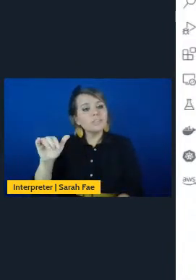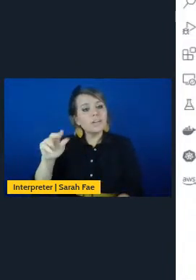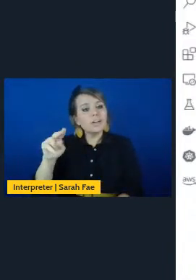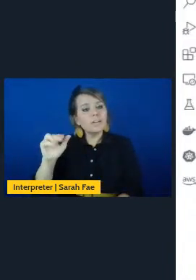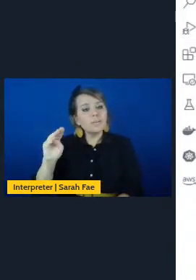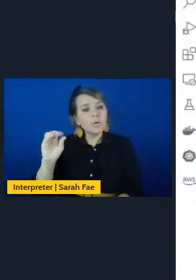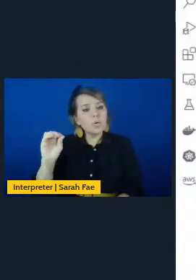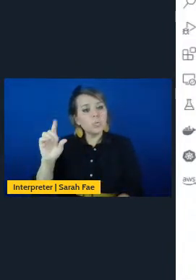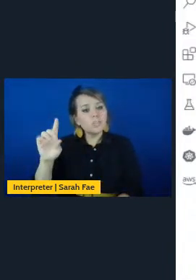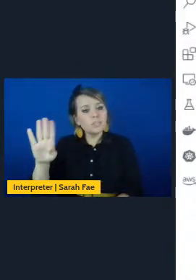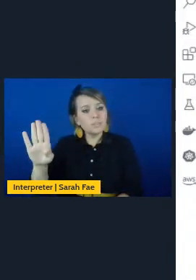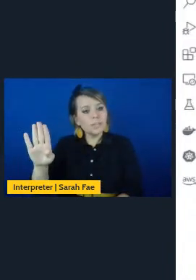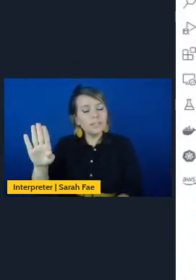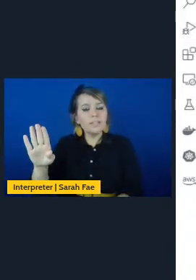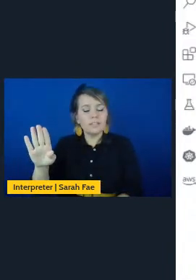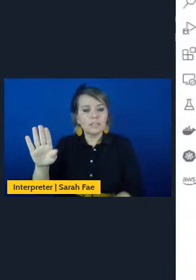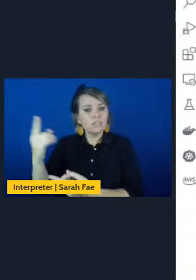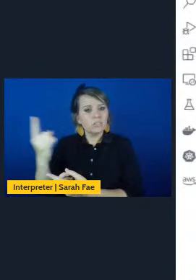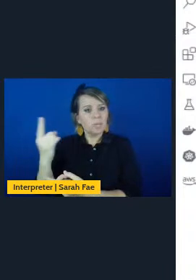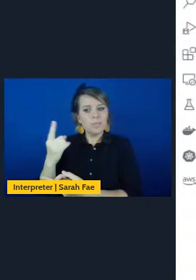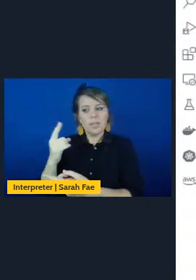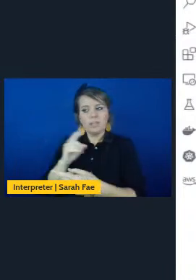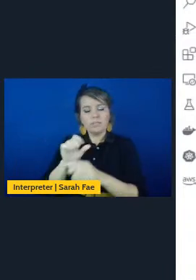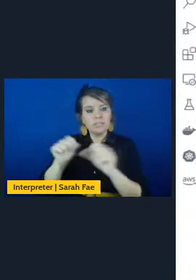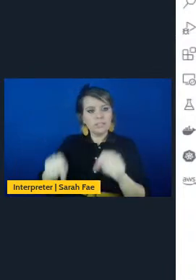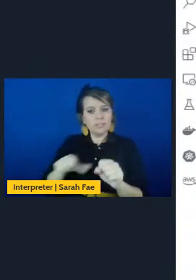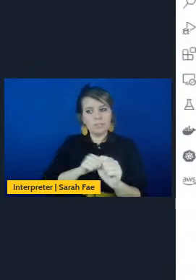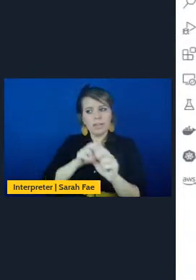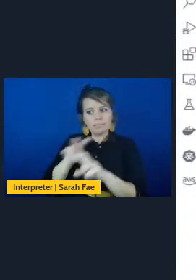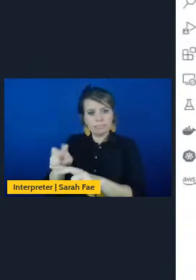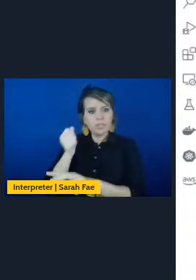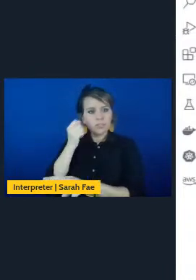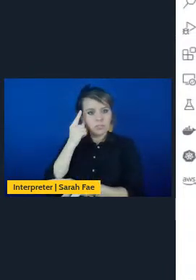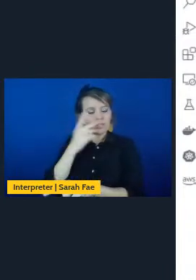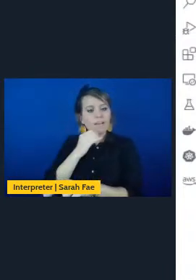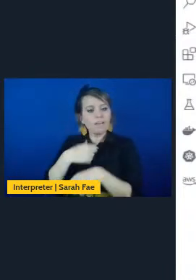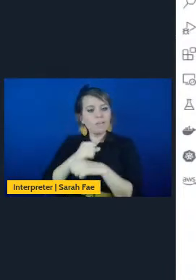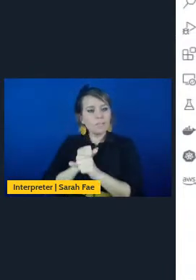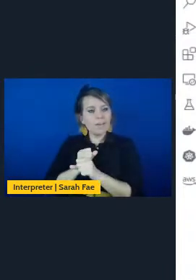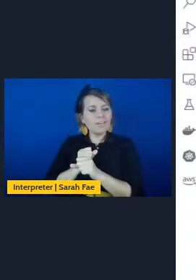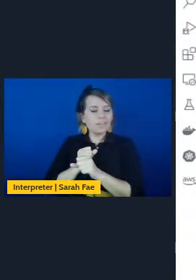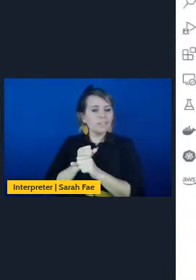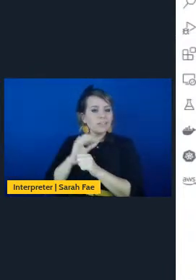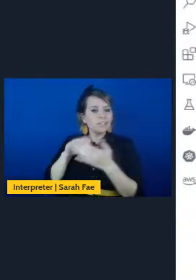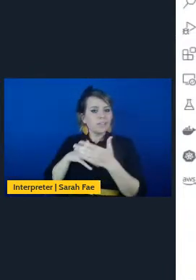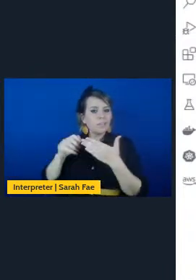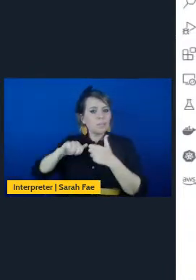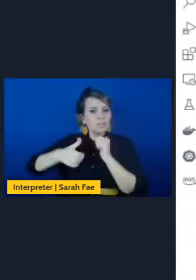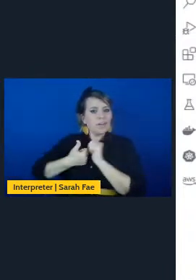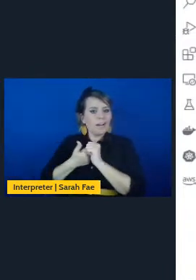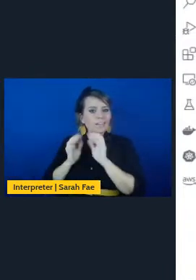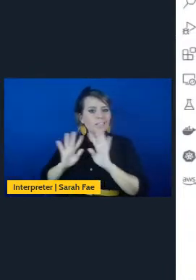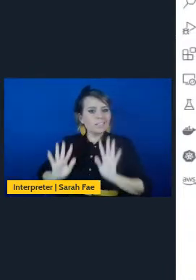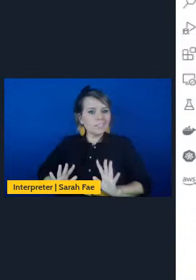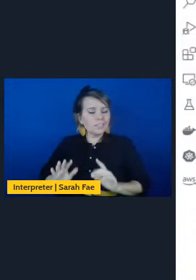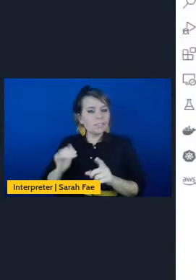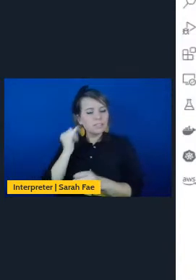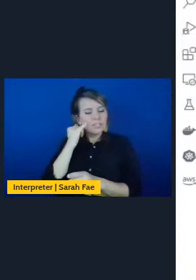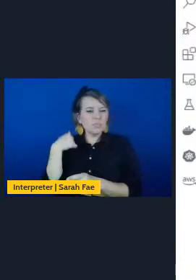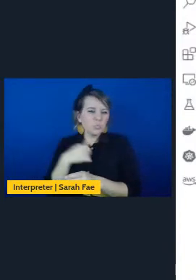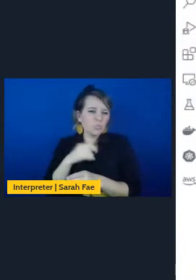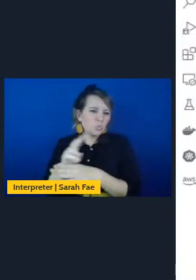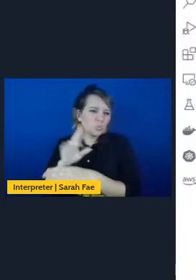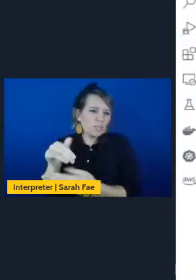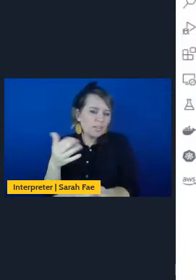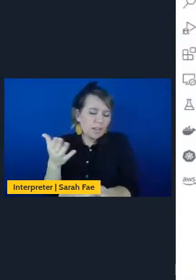something which it's going to understand and create a DynamoDB table behind the scenes if we were to use this. Now I'm not going to demo that in the